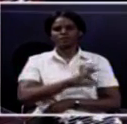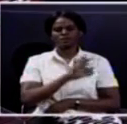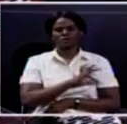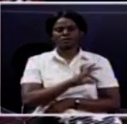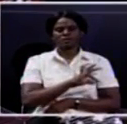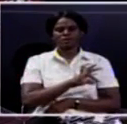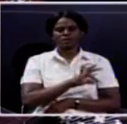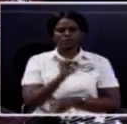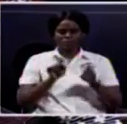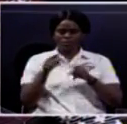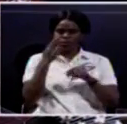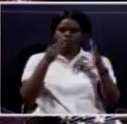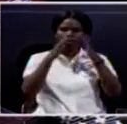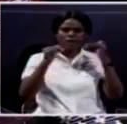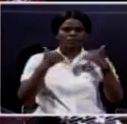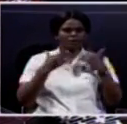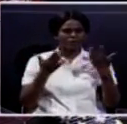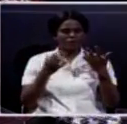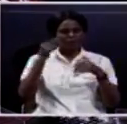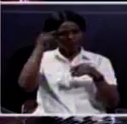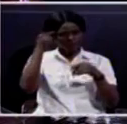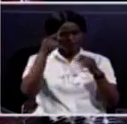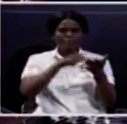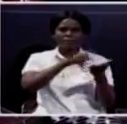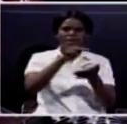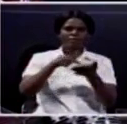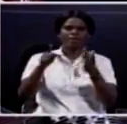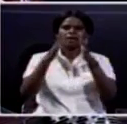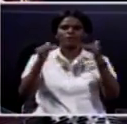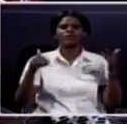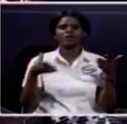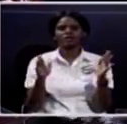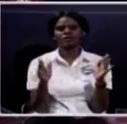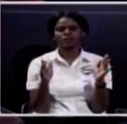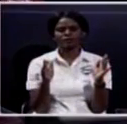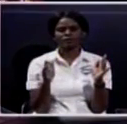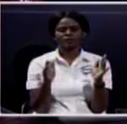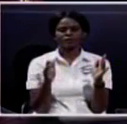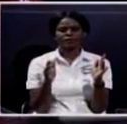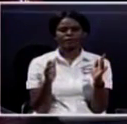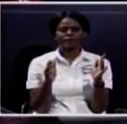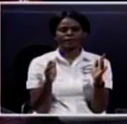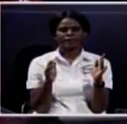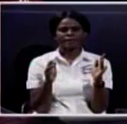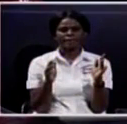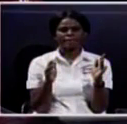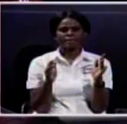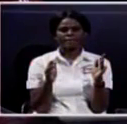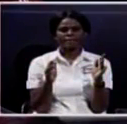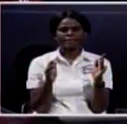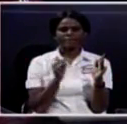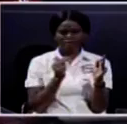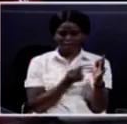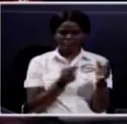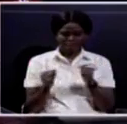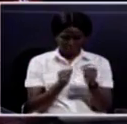To those who have no accommodation, government provides housing allowance. You know, to us who have been in the system